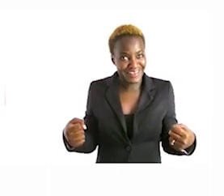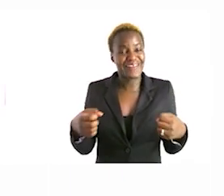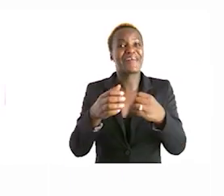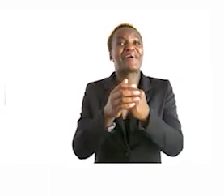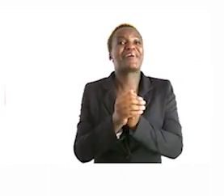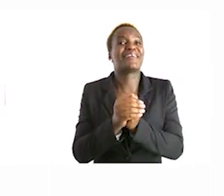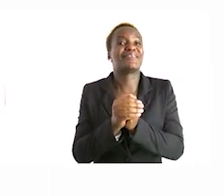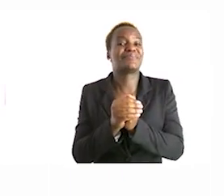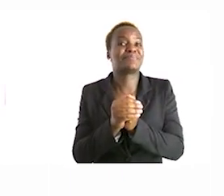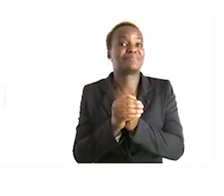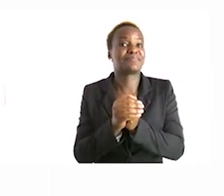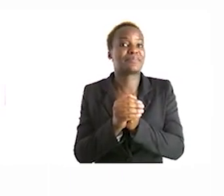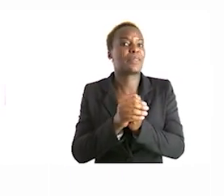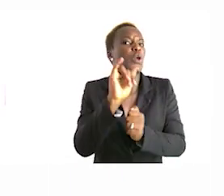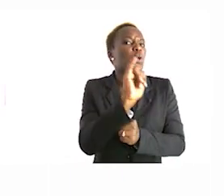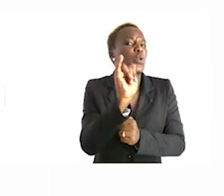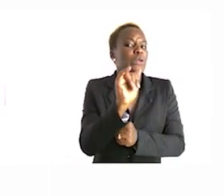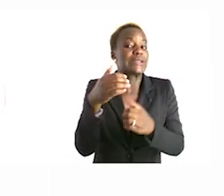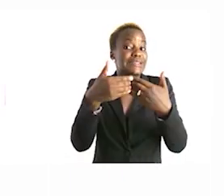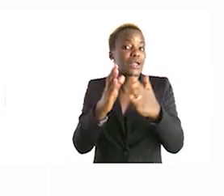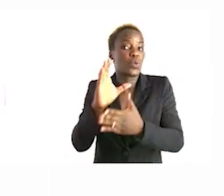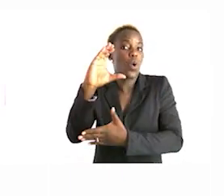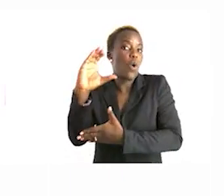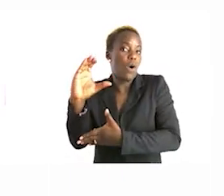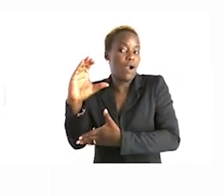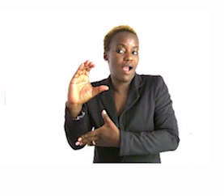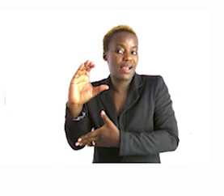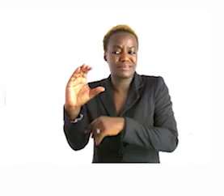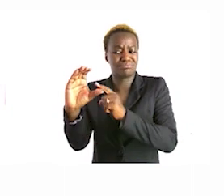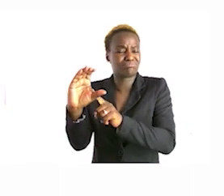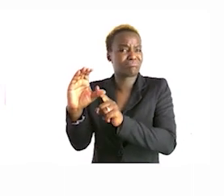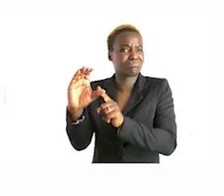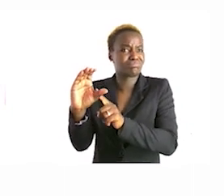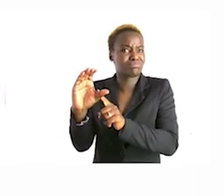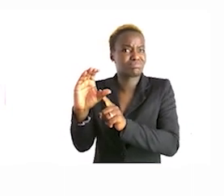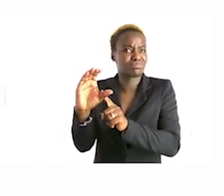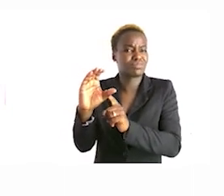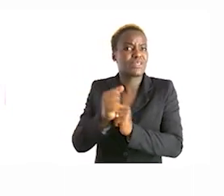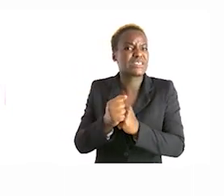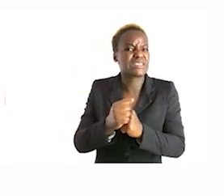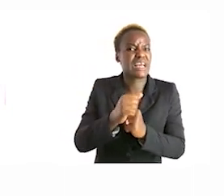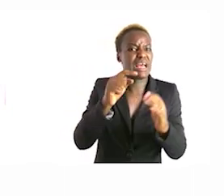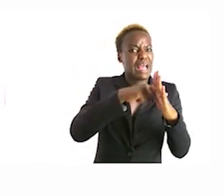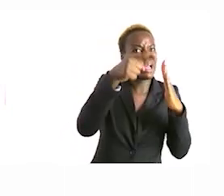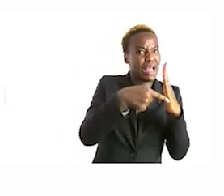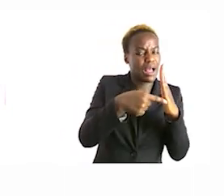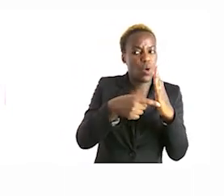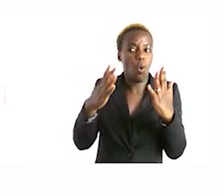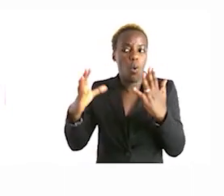that case, we use the word a carpet. So in short, we use the